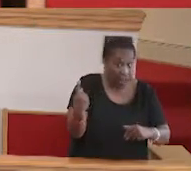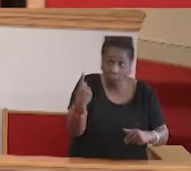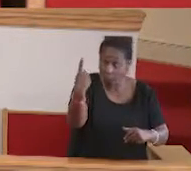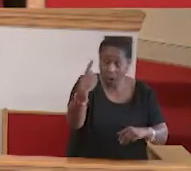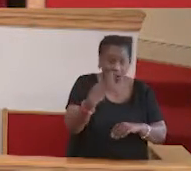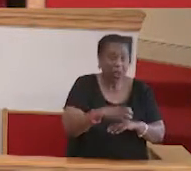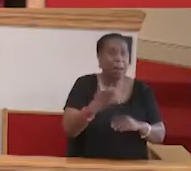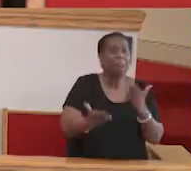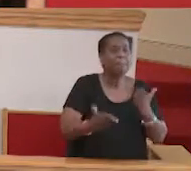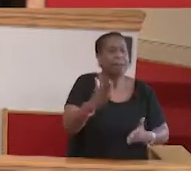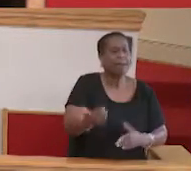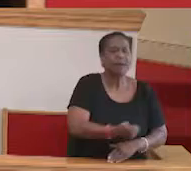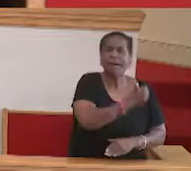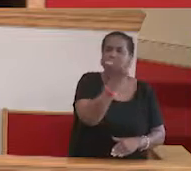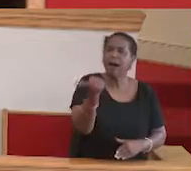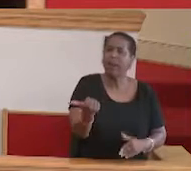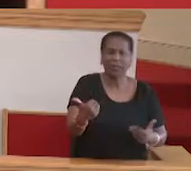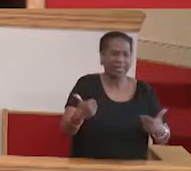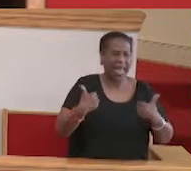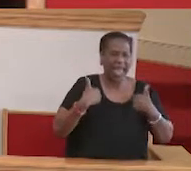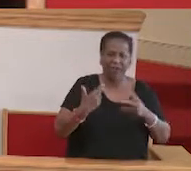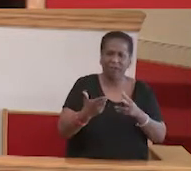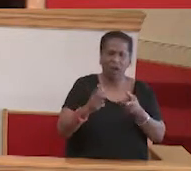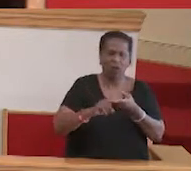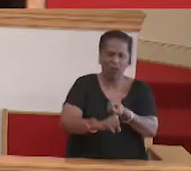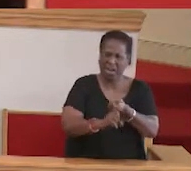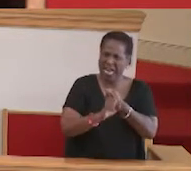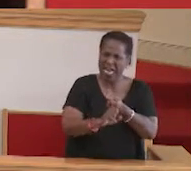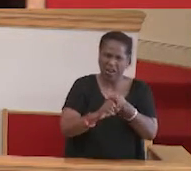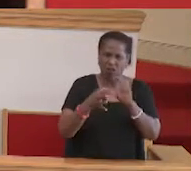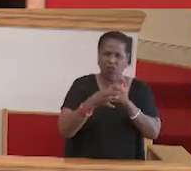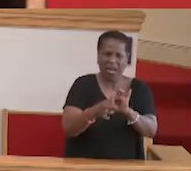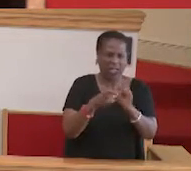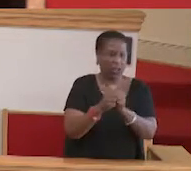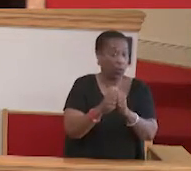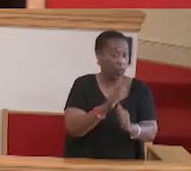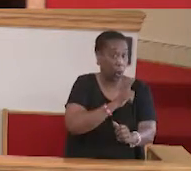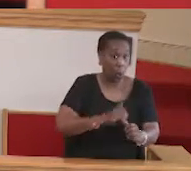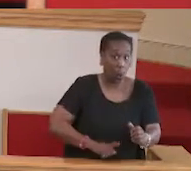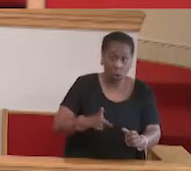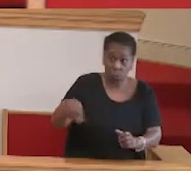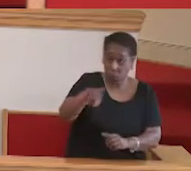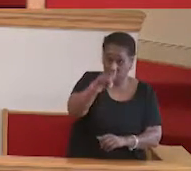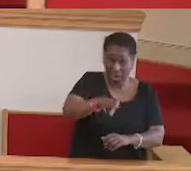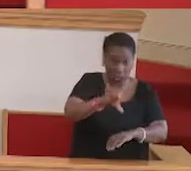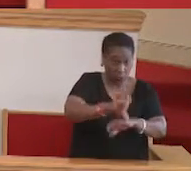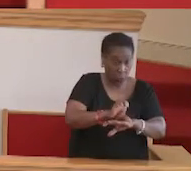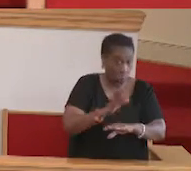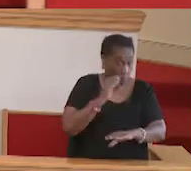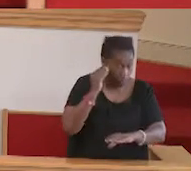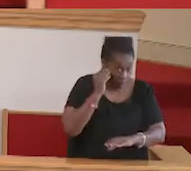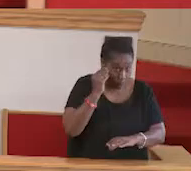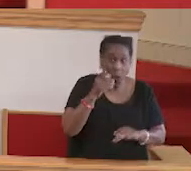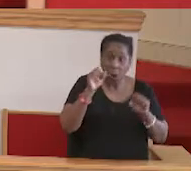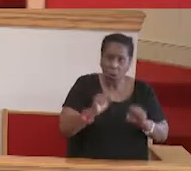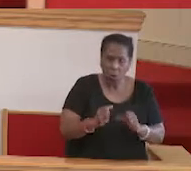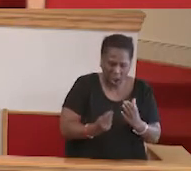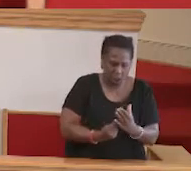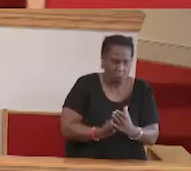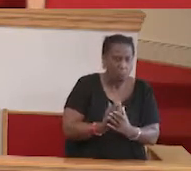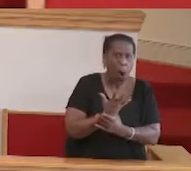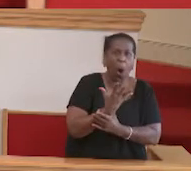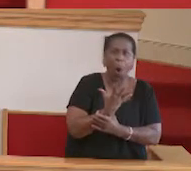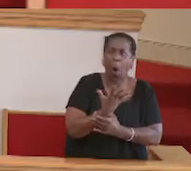be others that have that relationship with the Lord but need a church home whereby you can grow and be